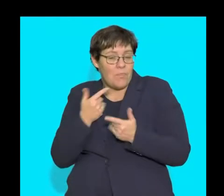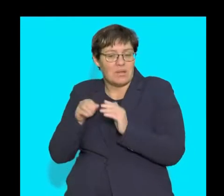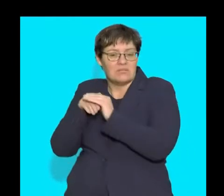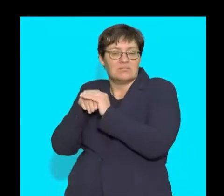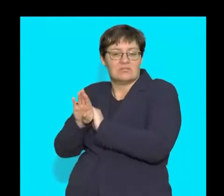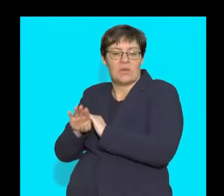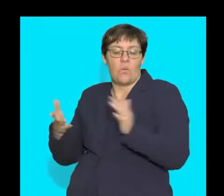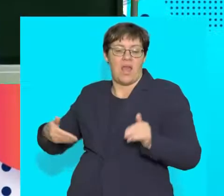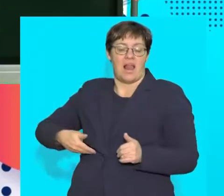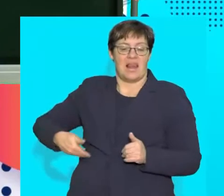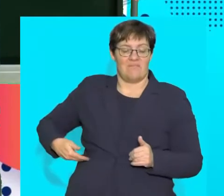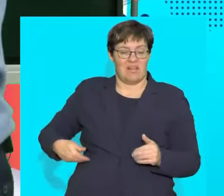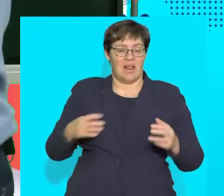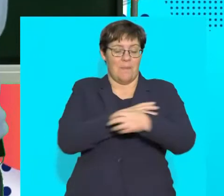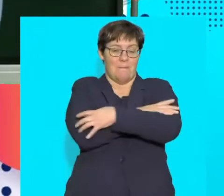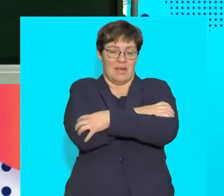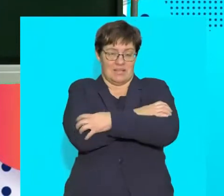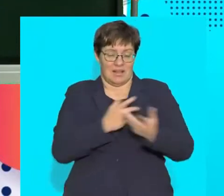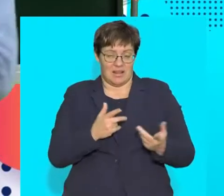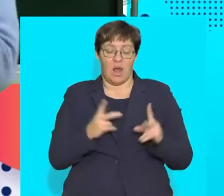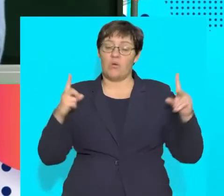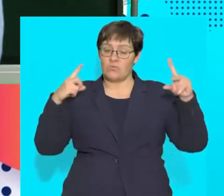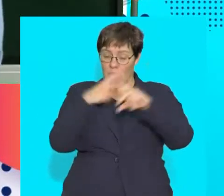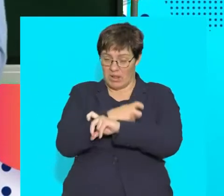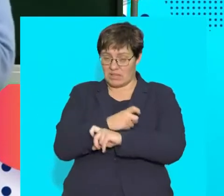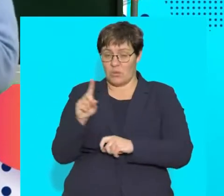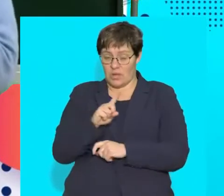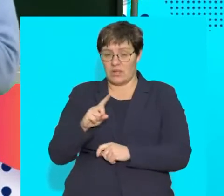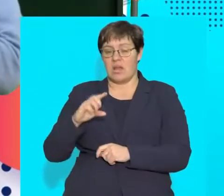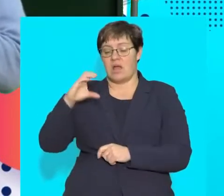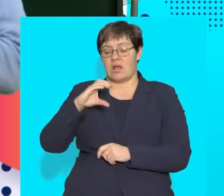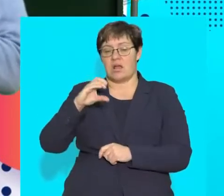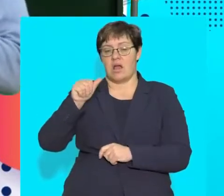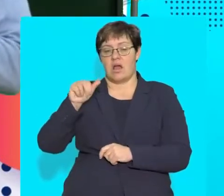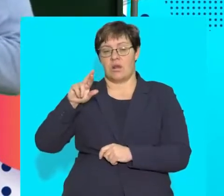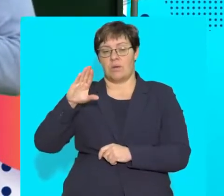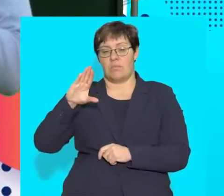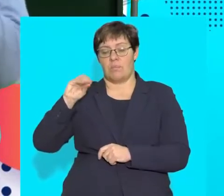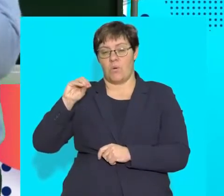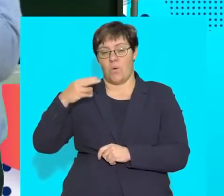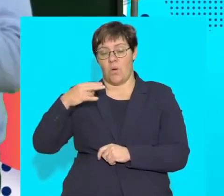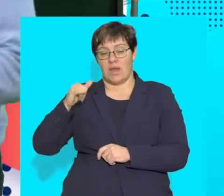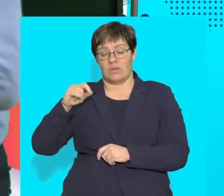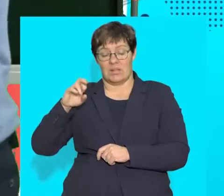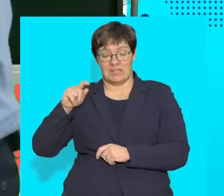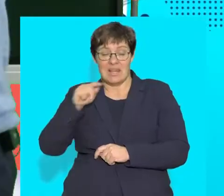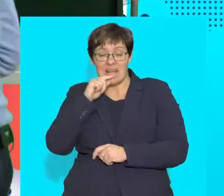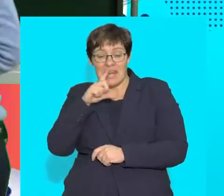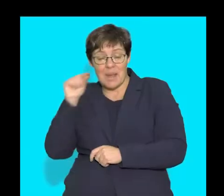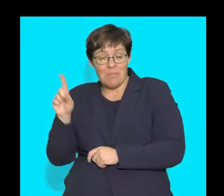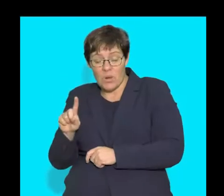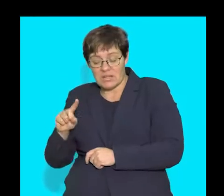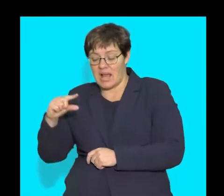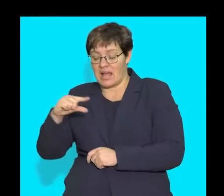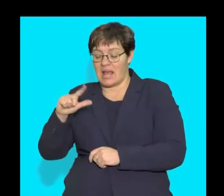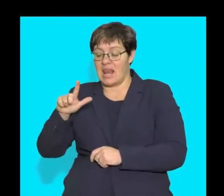to store it in our liver and muscle cells as a complex form of carbohydrate. That carbohydrate is called